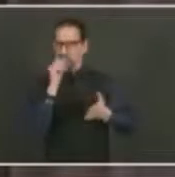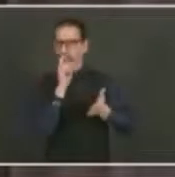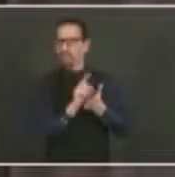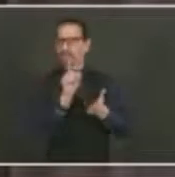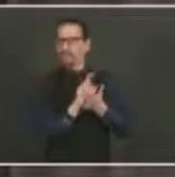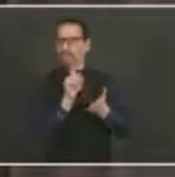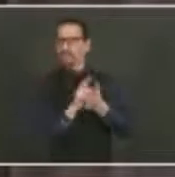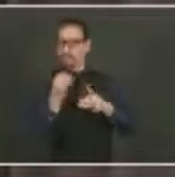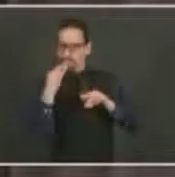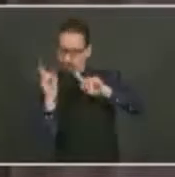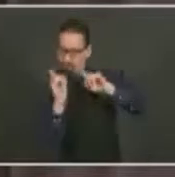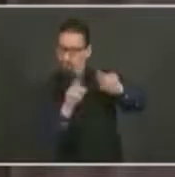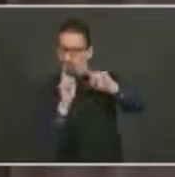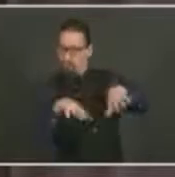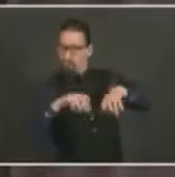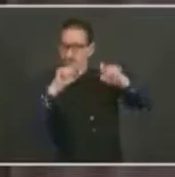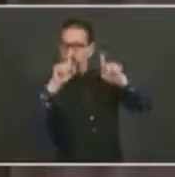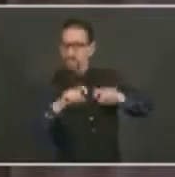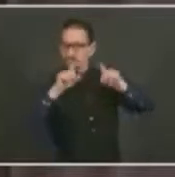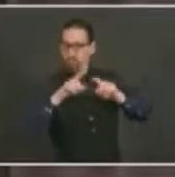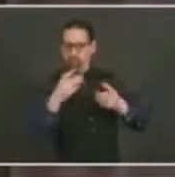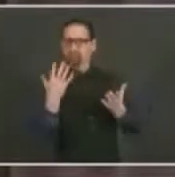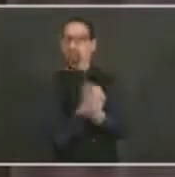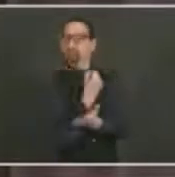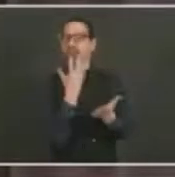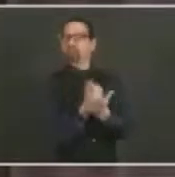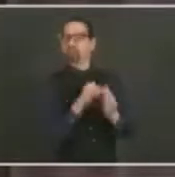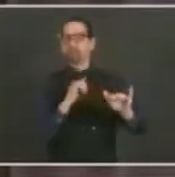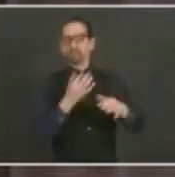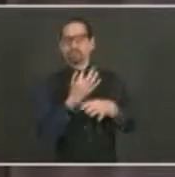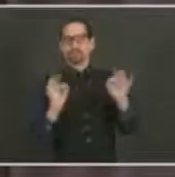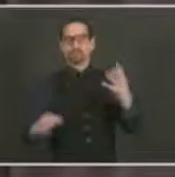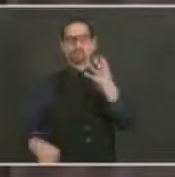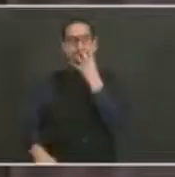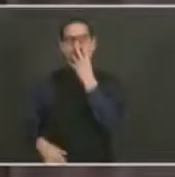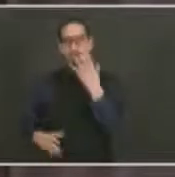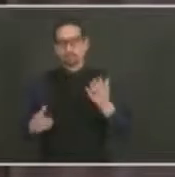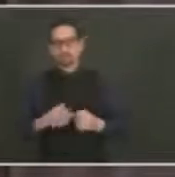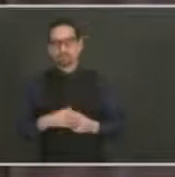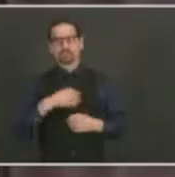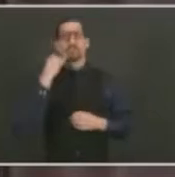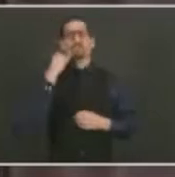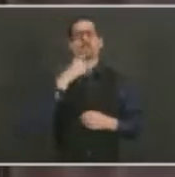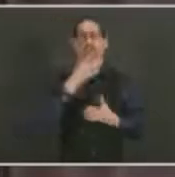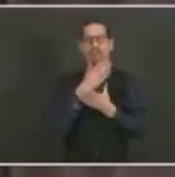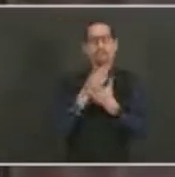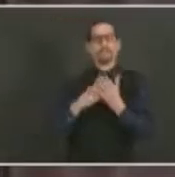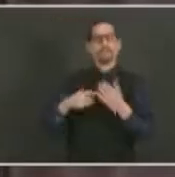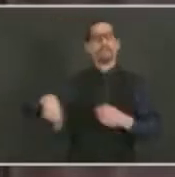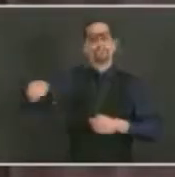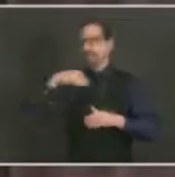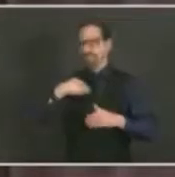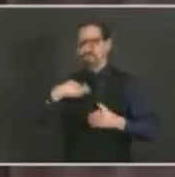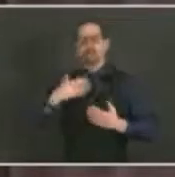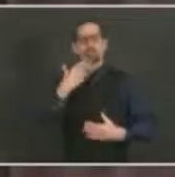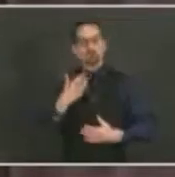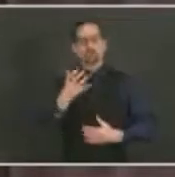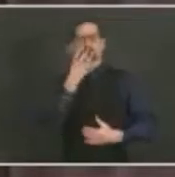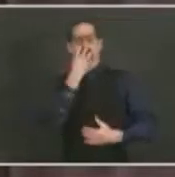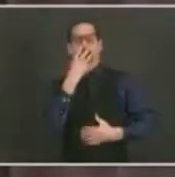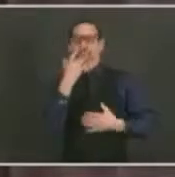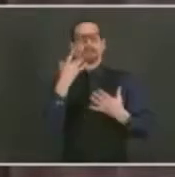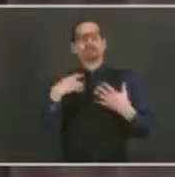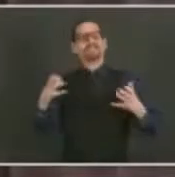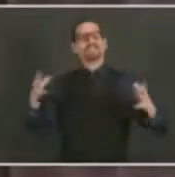has access to the types of masks that we know are continuing to be increasingly